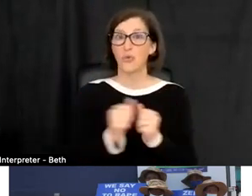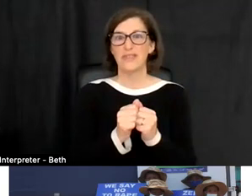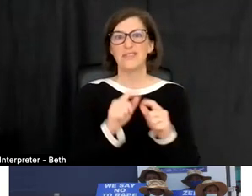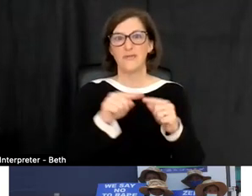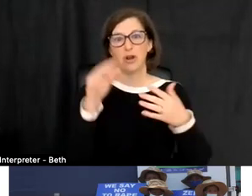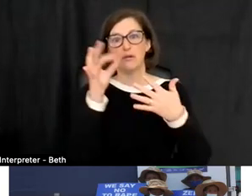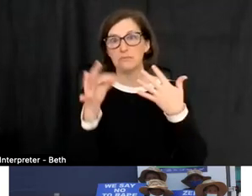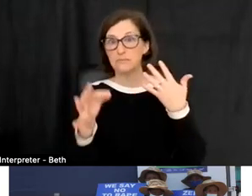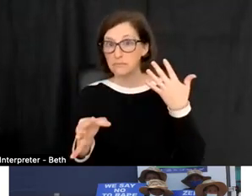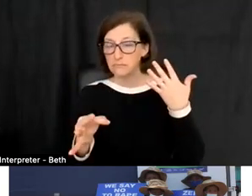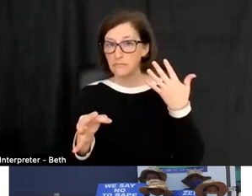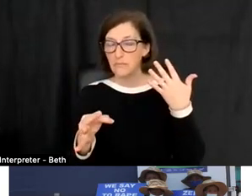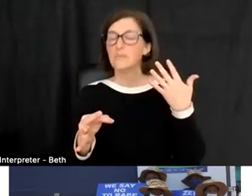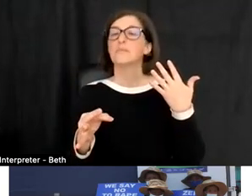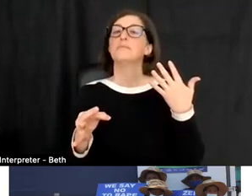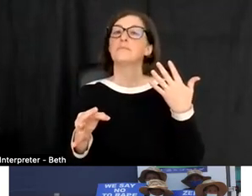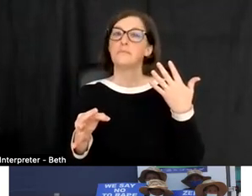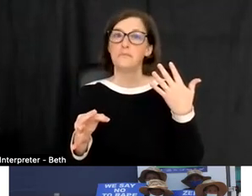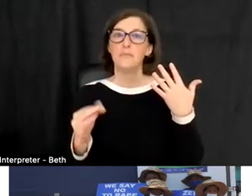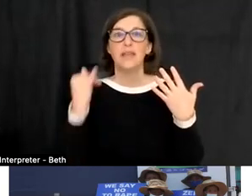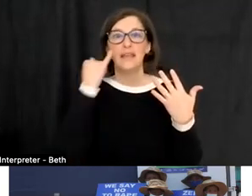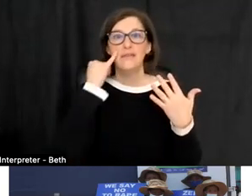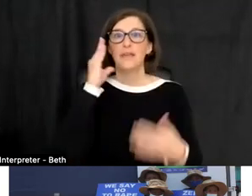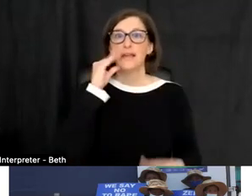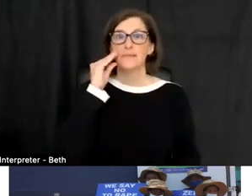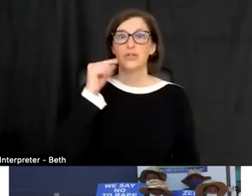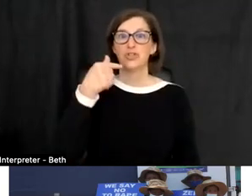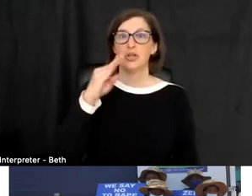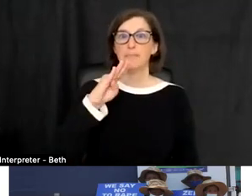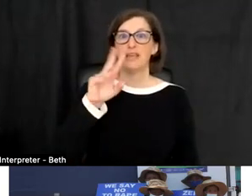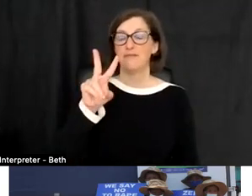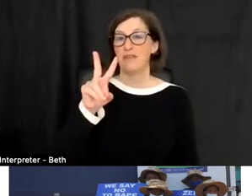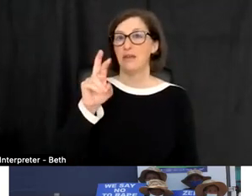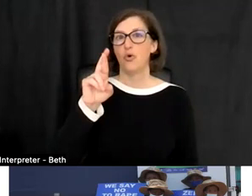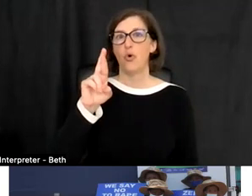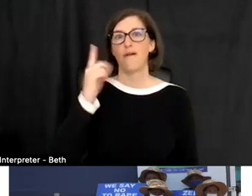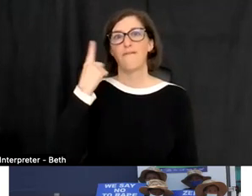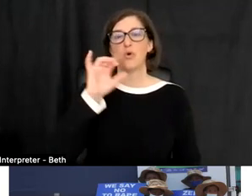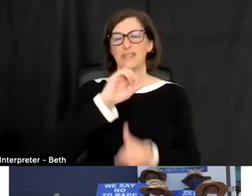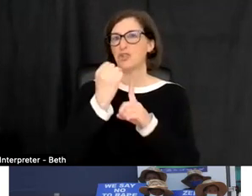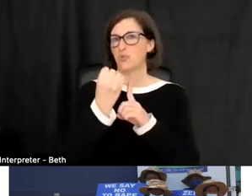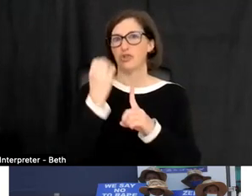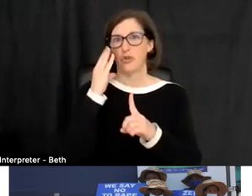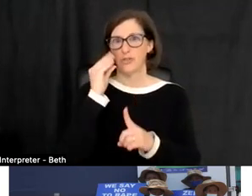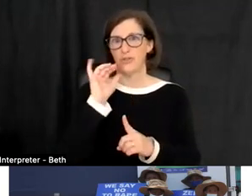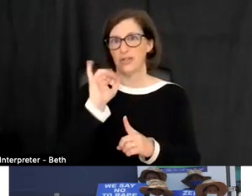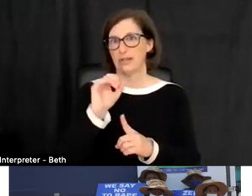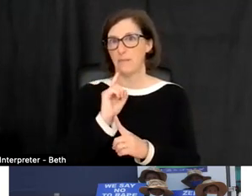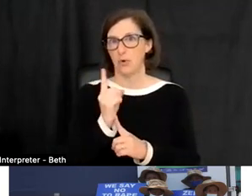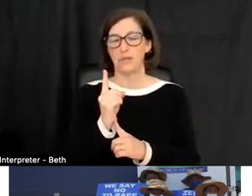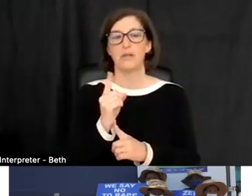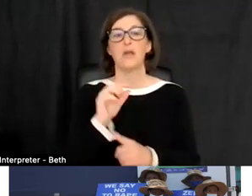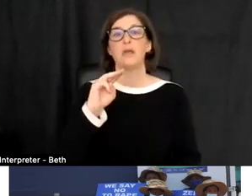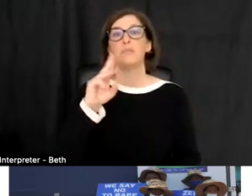options to take should they experience GBV or for the situation that they are in. So MHPSS